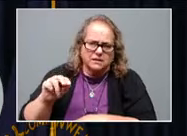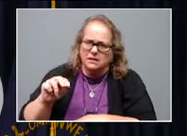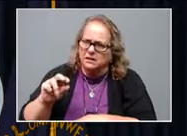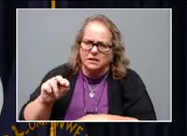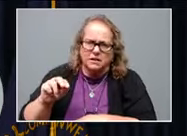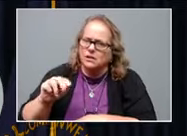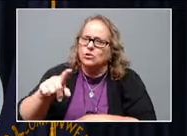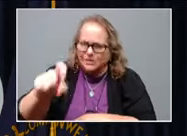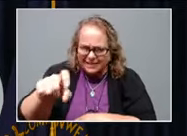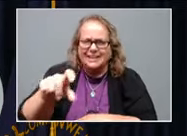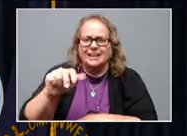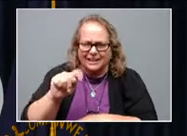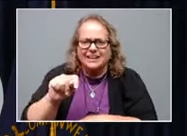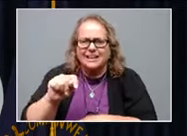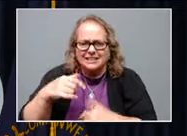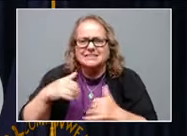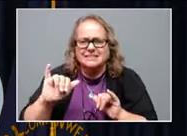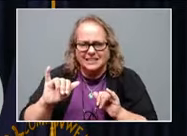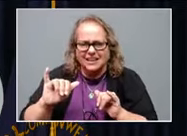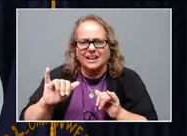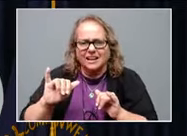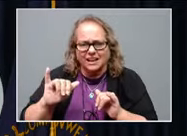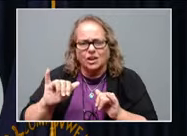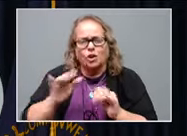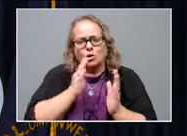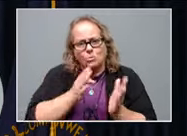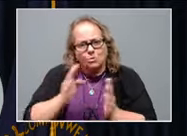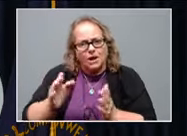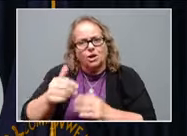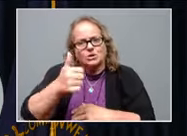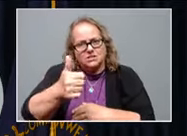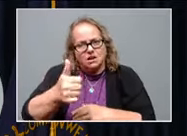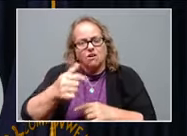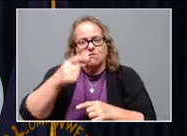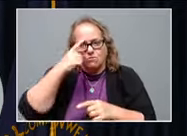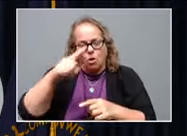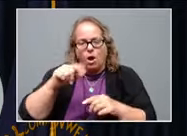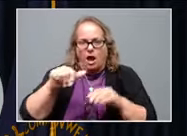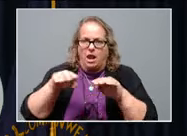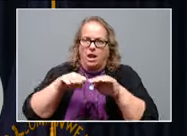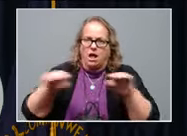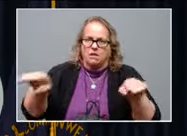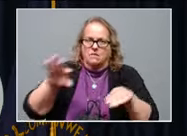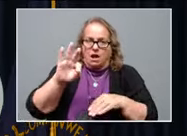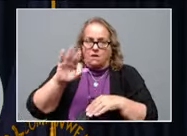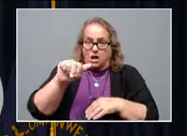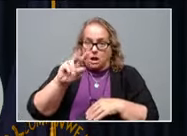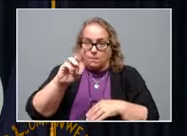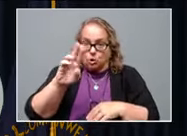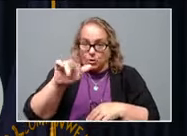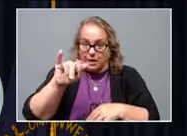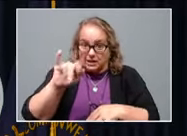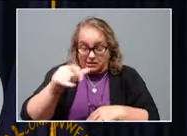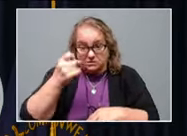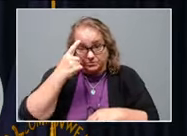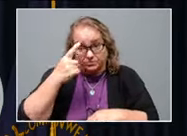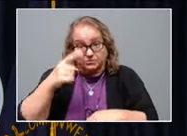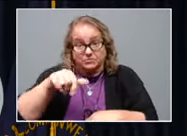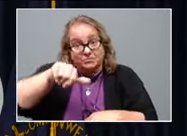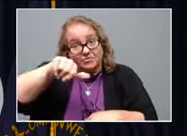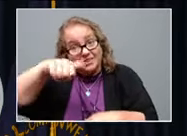be preparing ourselves for a level of immunity that can take the next variant that comes. I mean, we